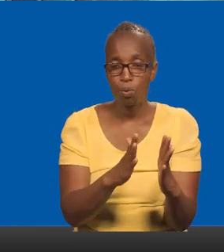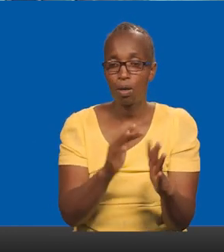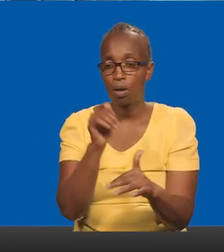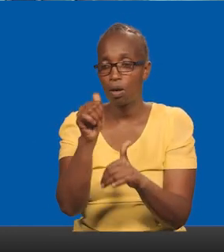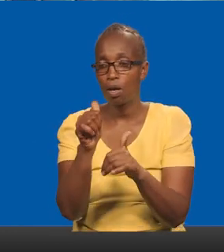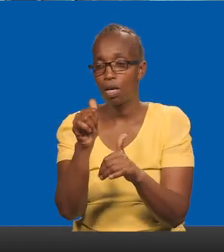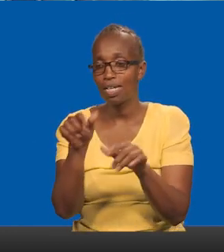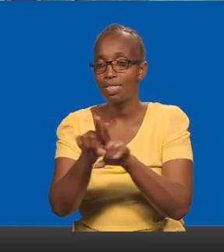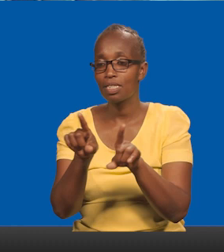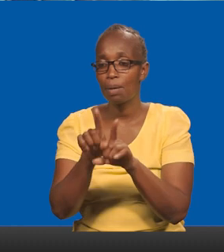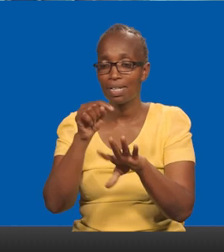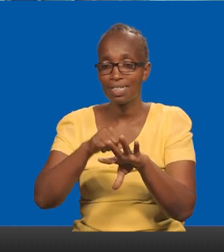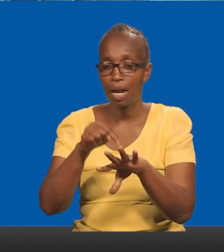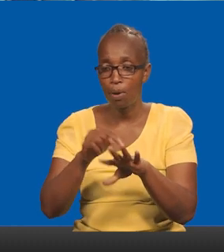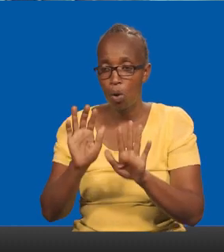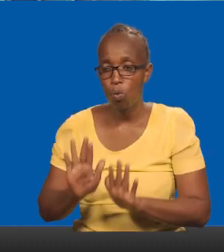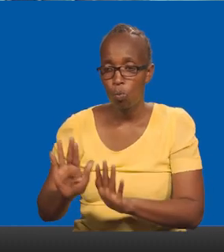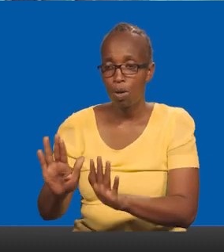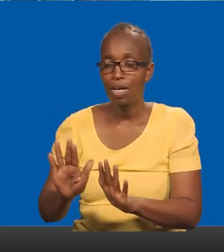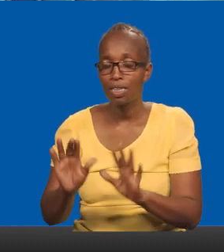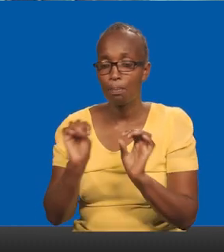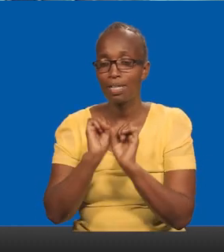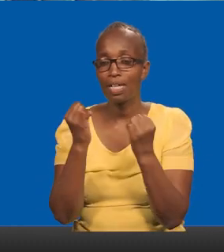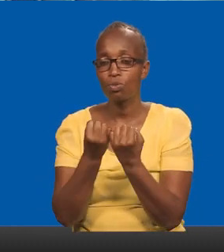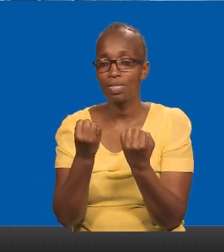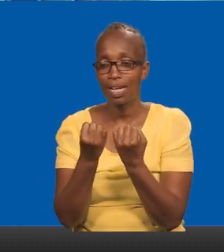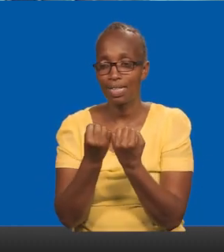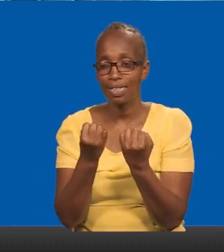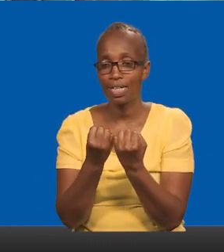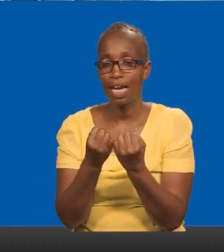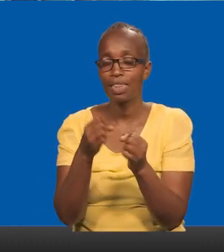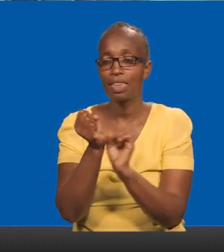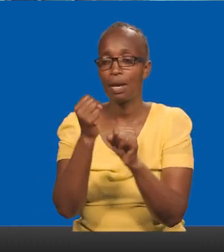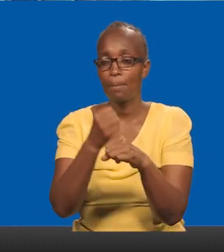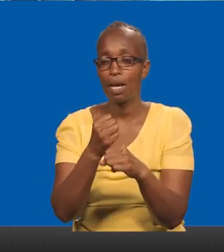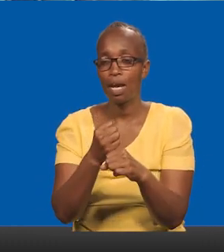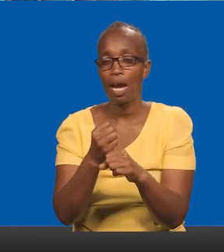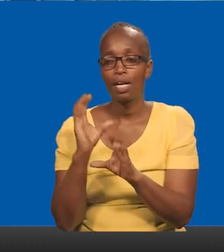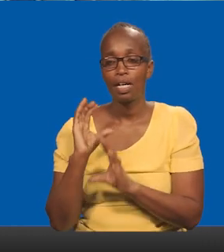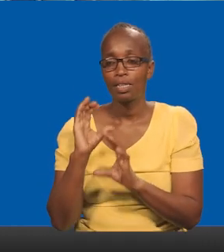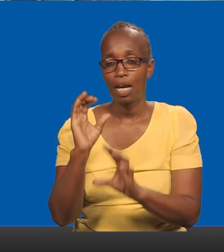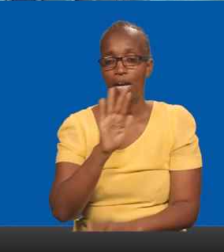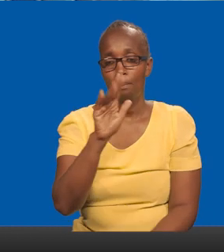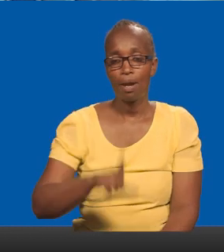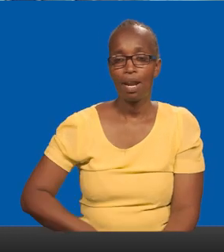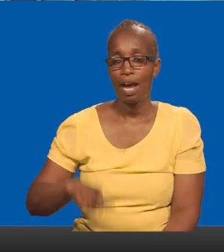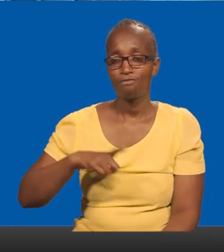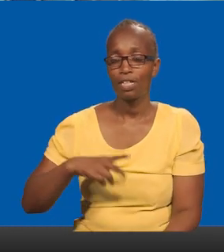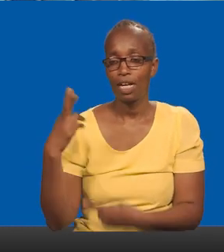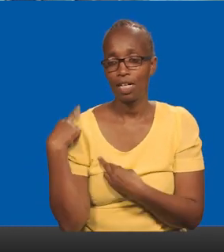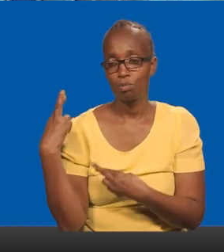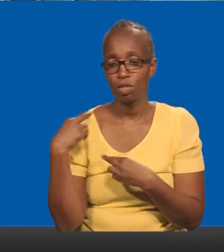in a way that even when we raise them in the society, they carry their lives responsibly. Know that the children